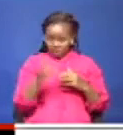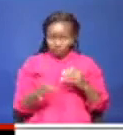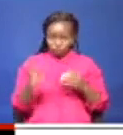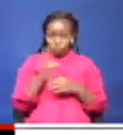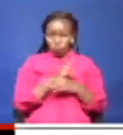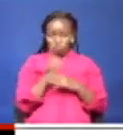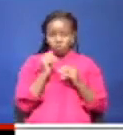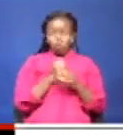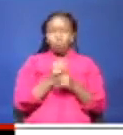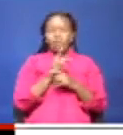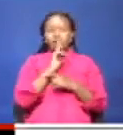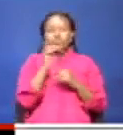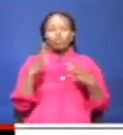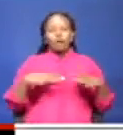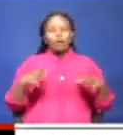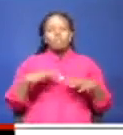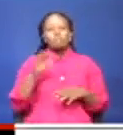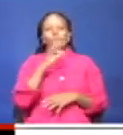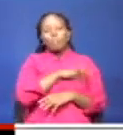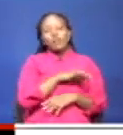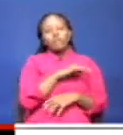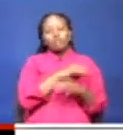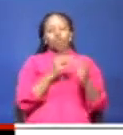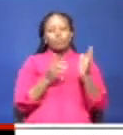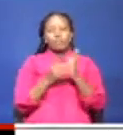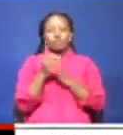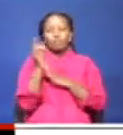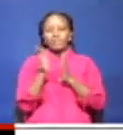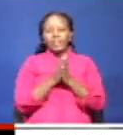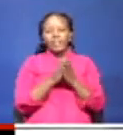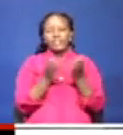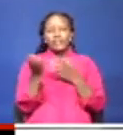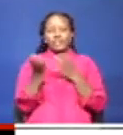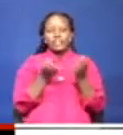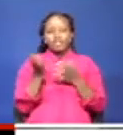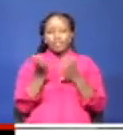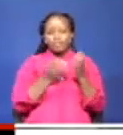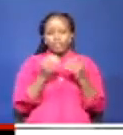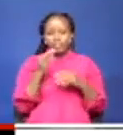wananchi wanapata maendeleo na zile services ambazo wanahitaji katika Nakuru County.